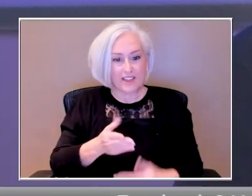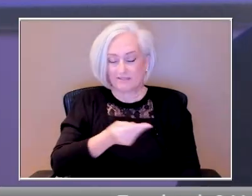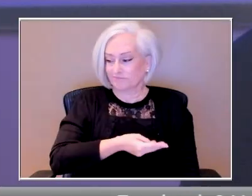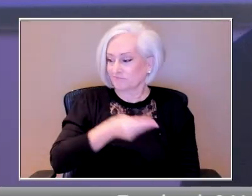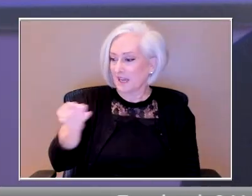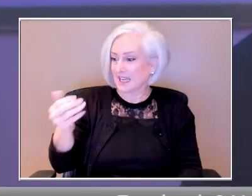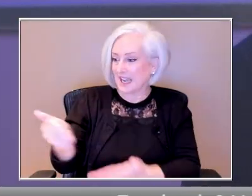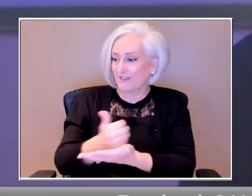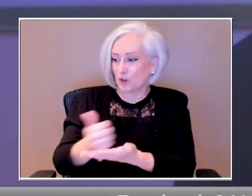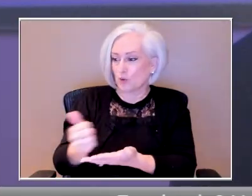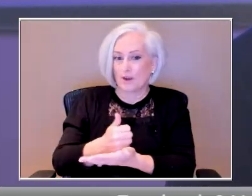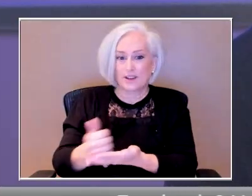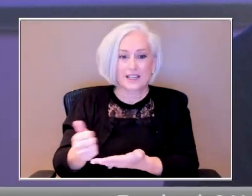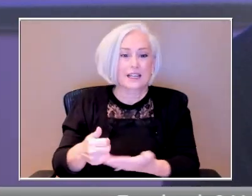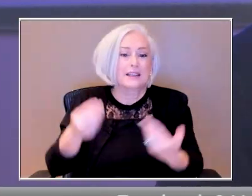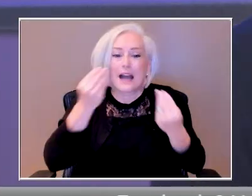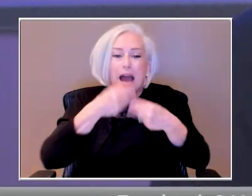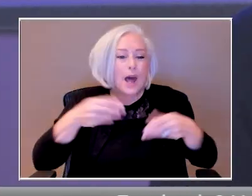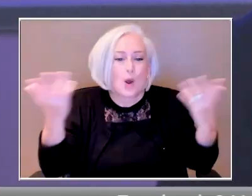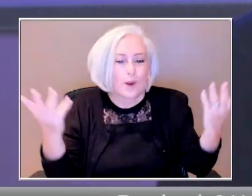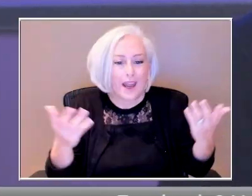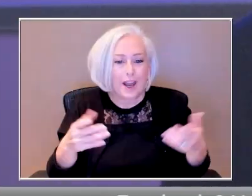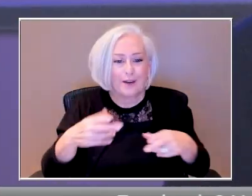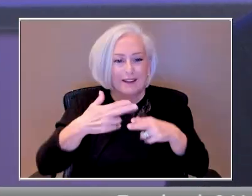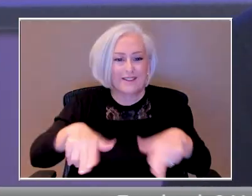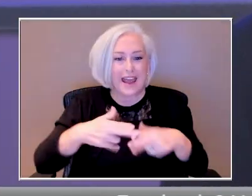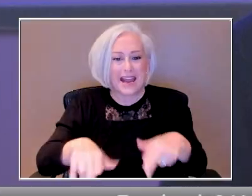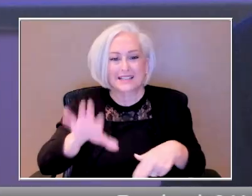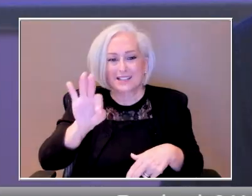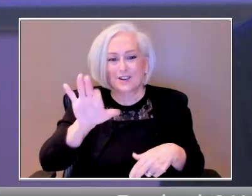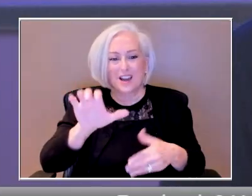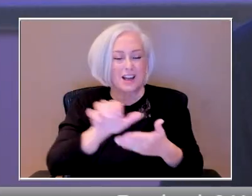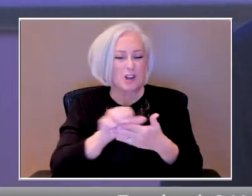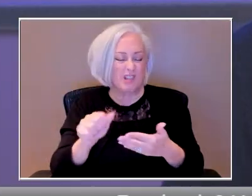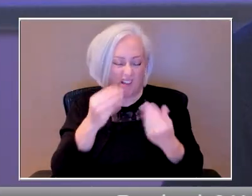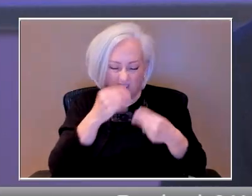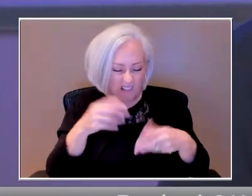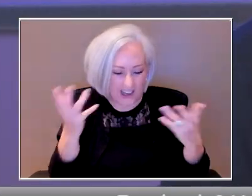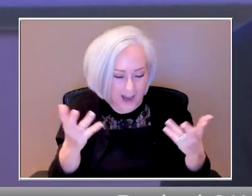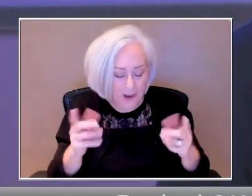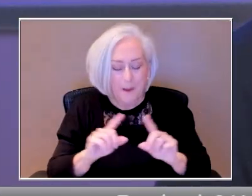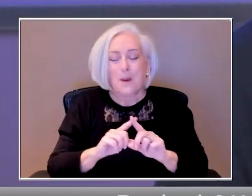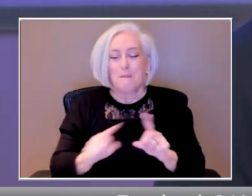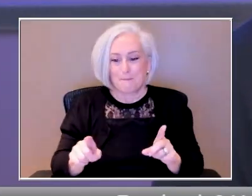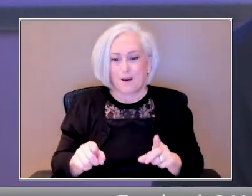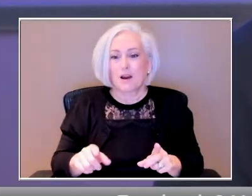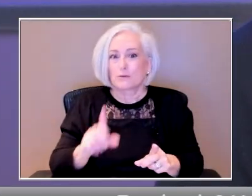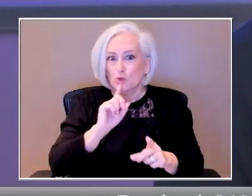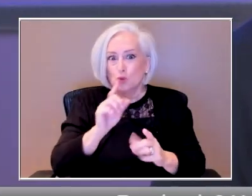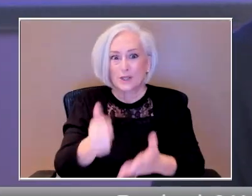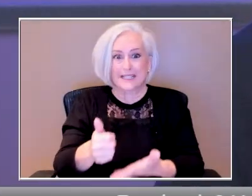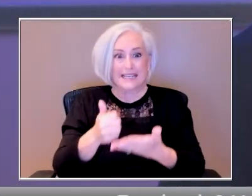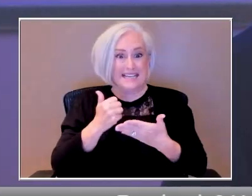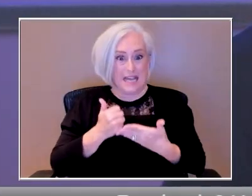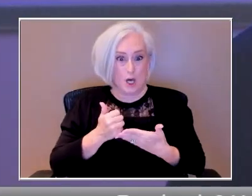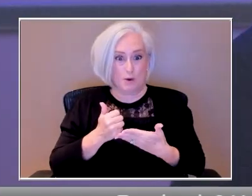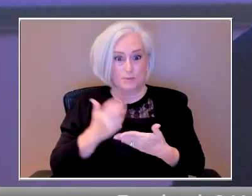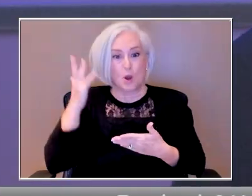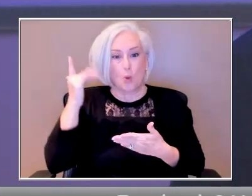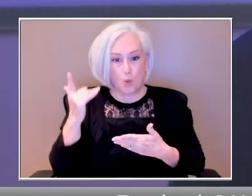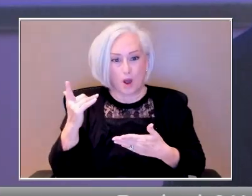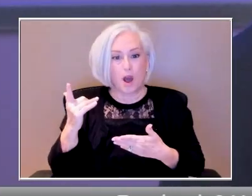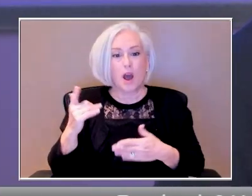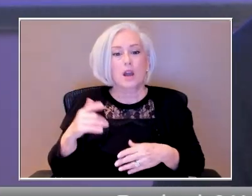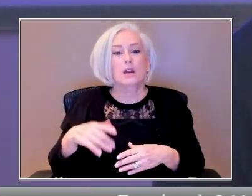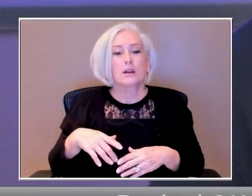eggs are $900, go get whatever you want. Yeah. And so that was really helpful because we were still working full time. We both work full time,